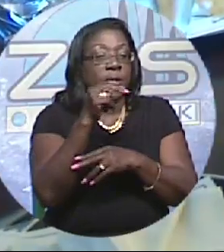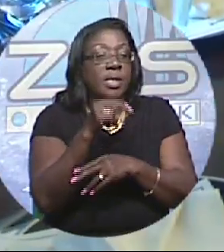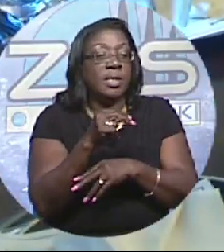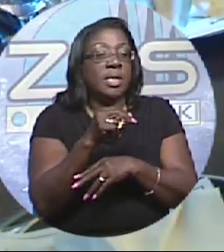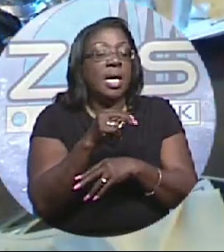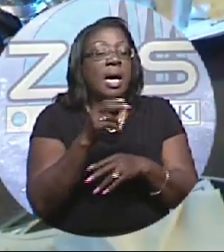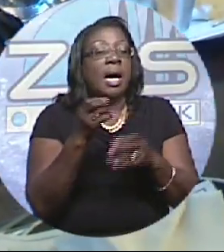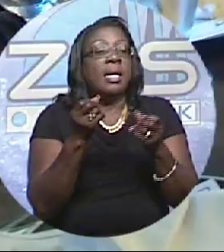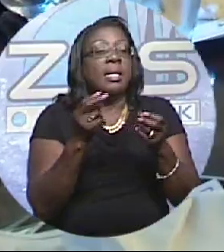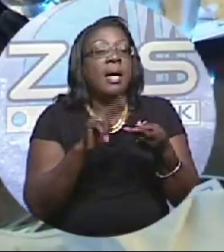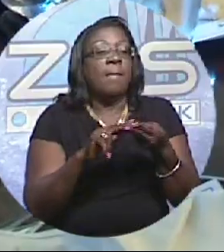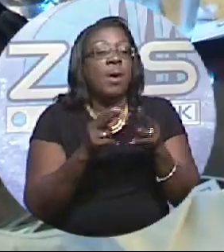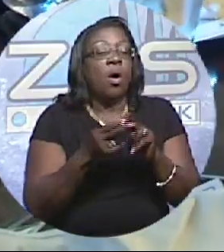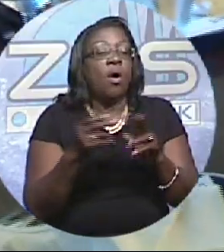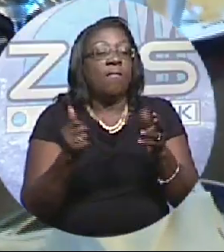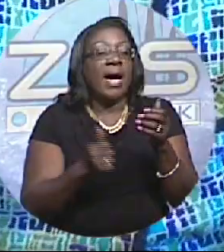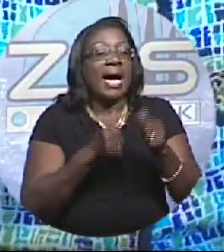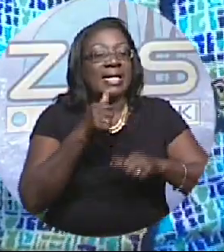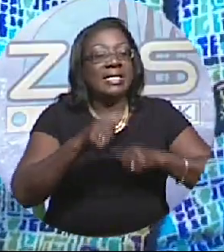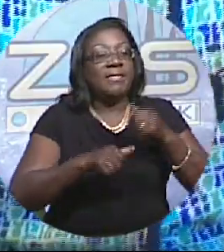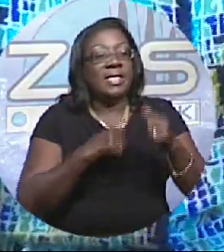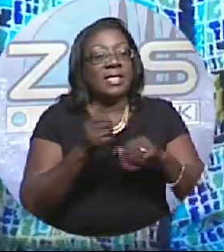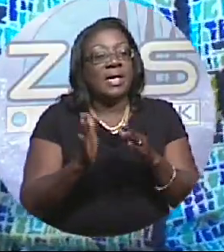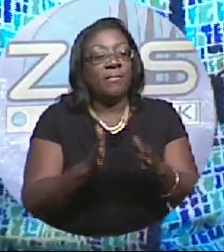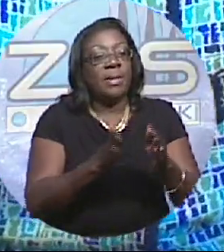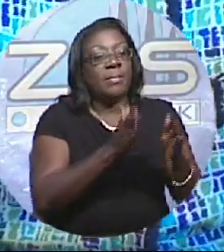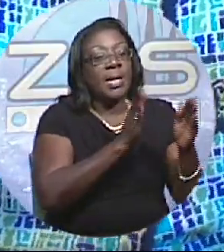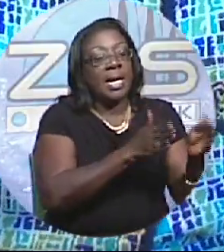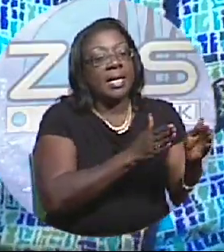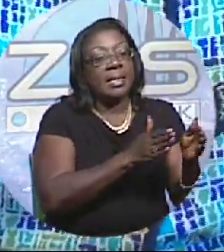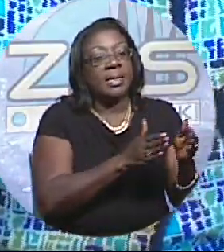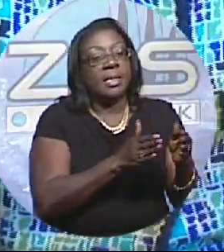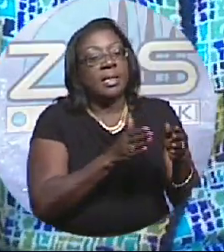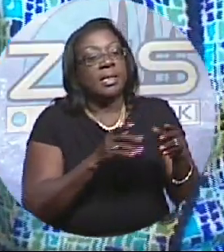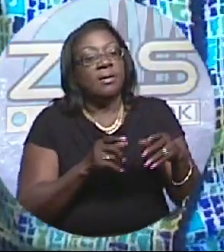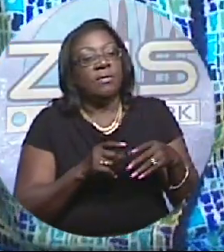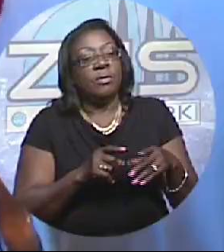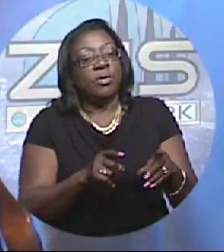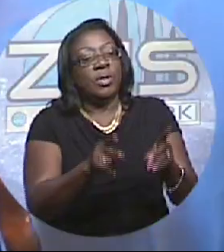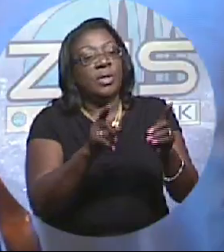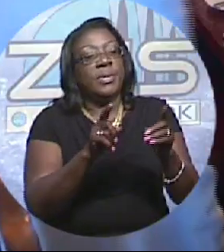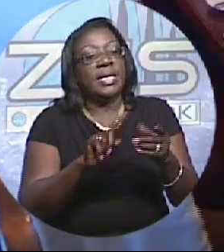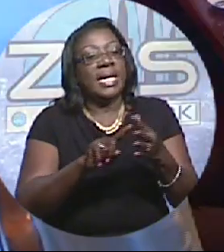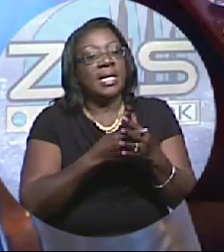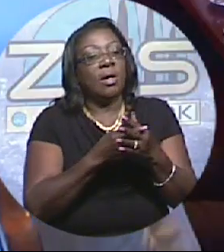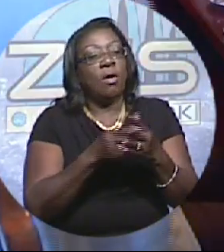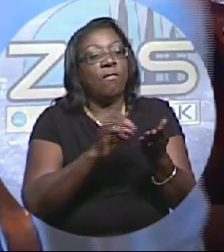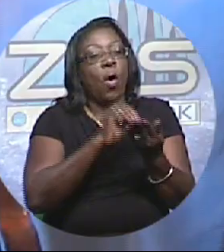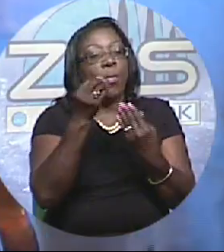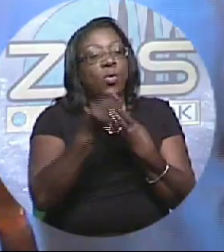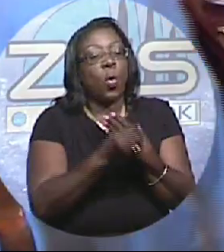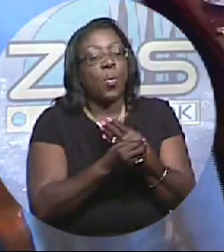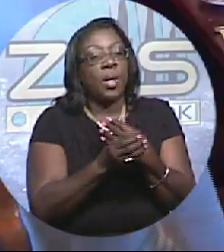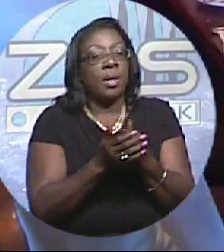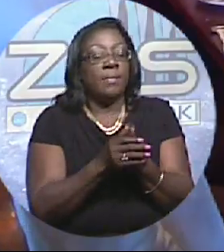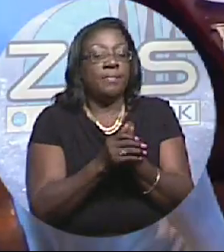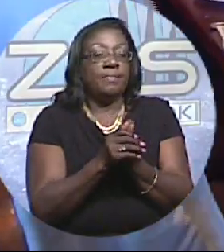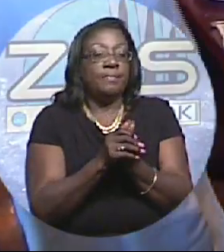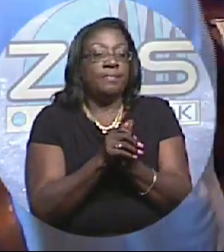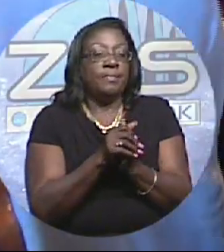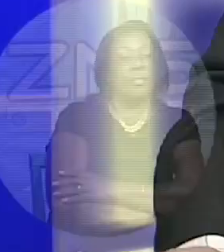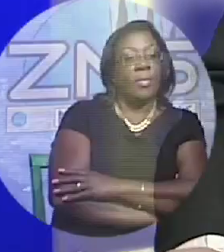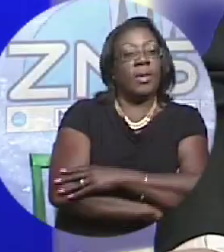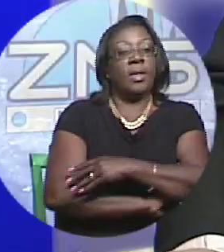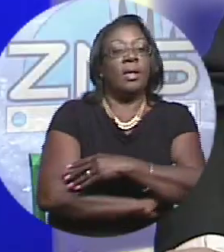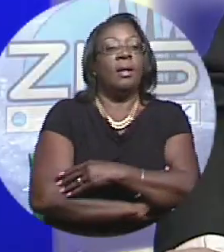planned for the month, climaxing with the main awards presentation during the beginning of October. Clint Watson, ZNS Network